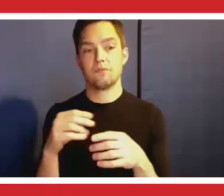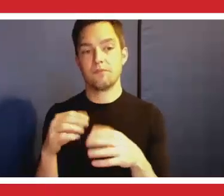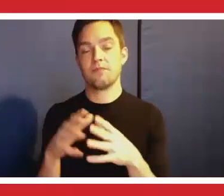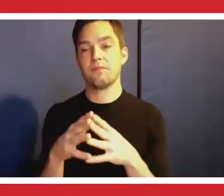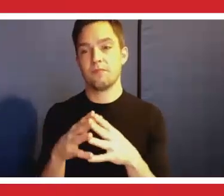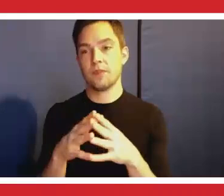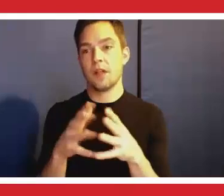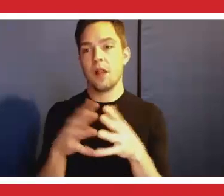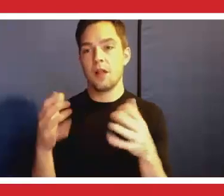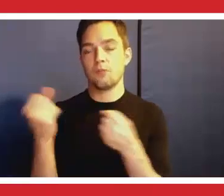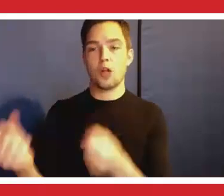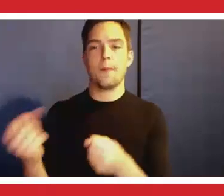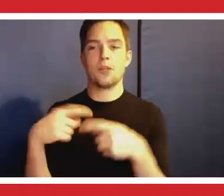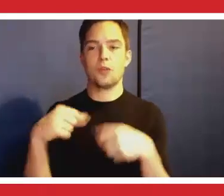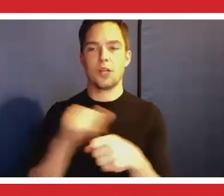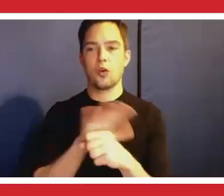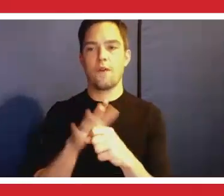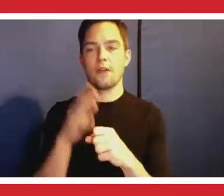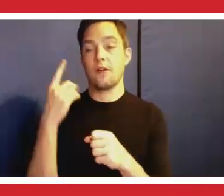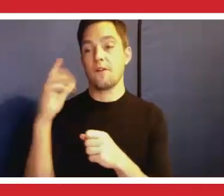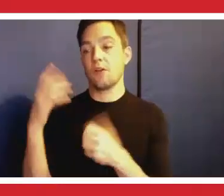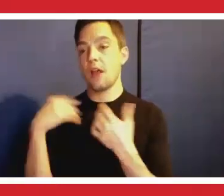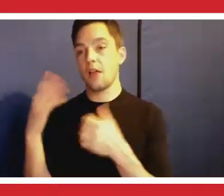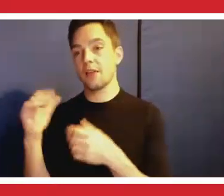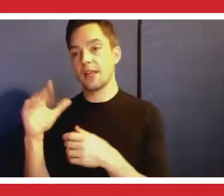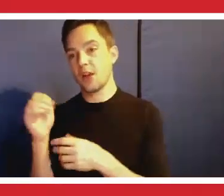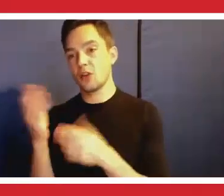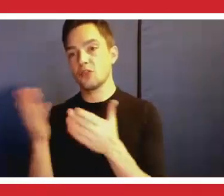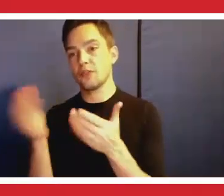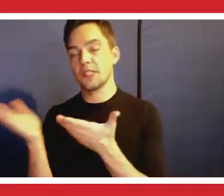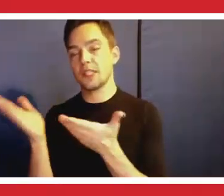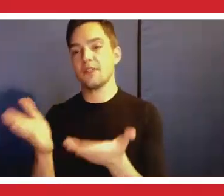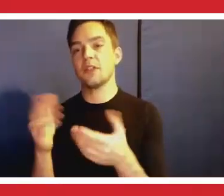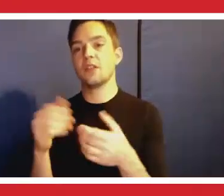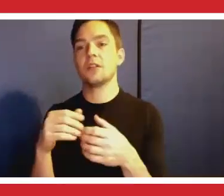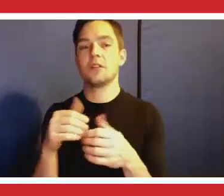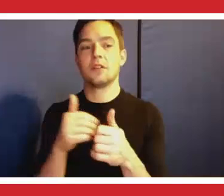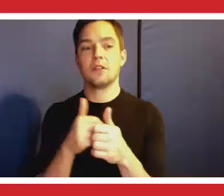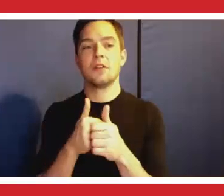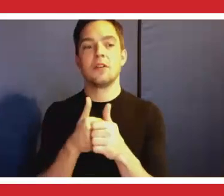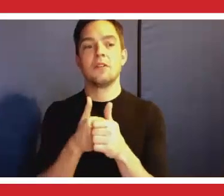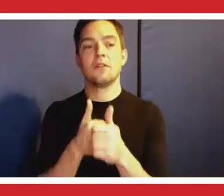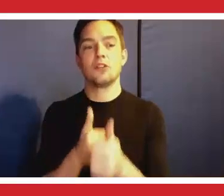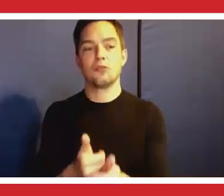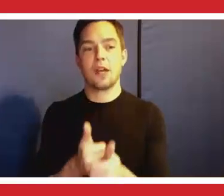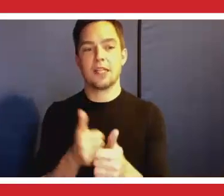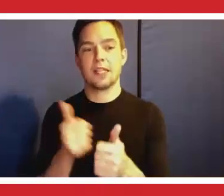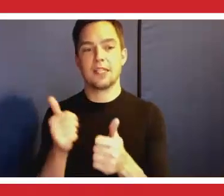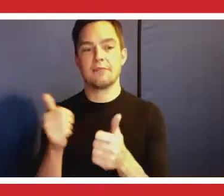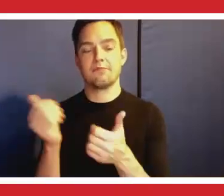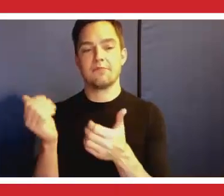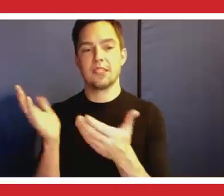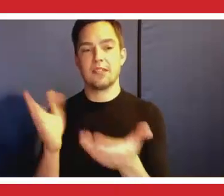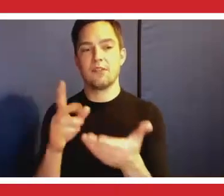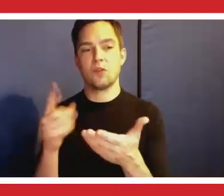COVID for healthcare service delivery, for tracking the disease, because we had only one PCR lab in the country